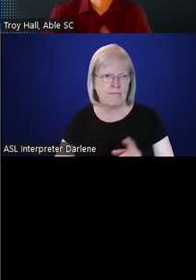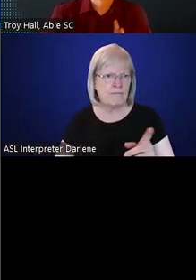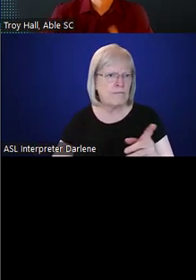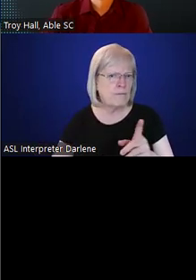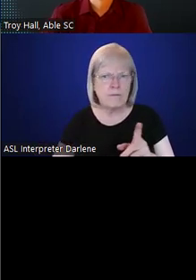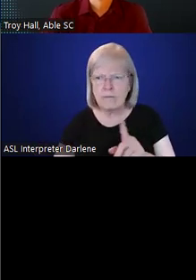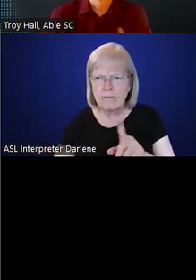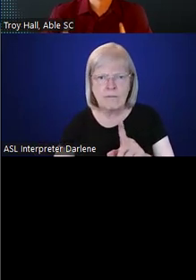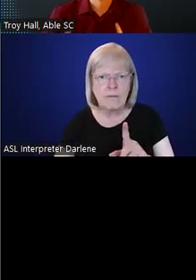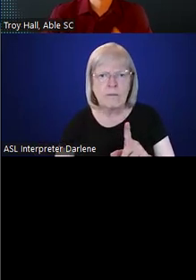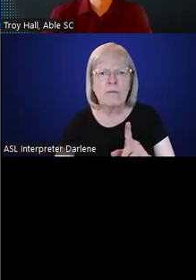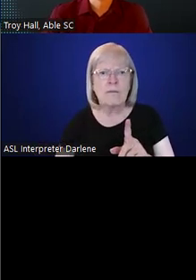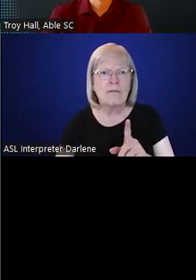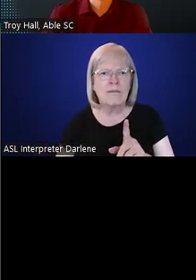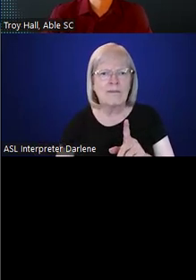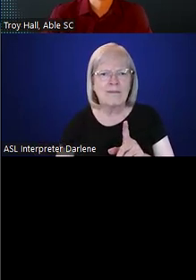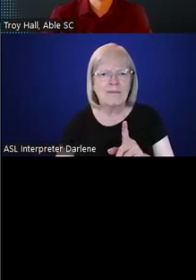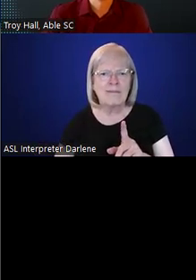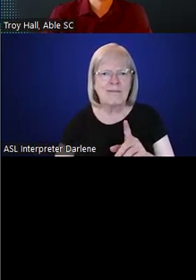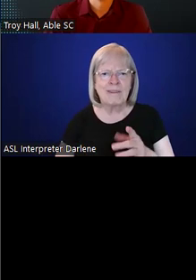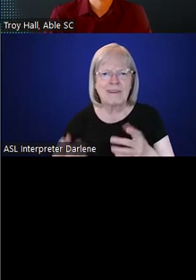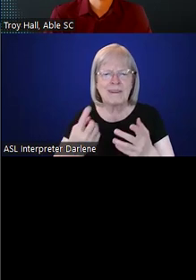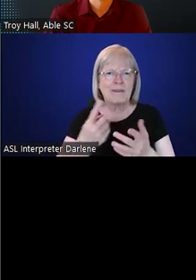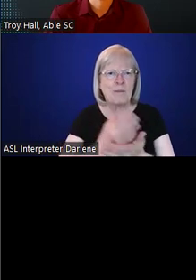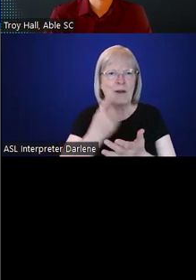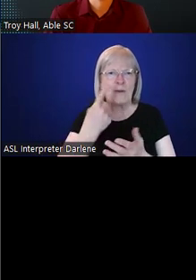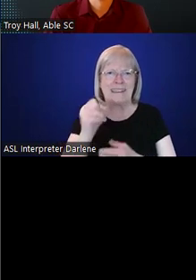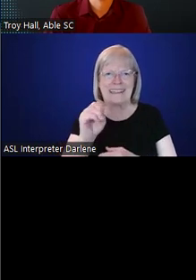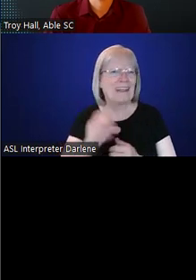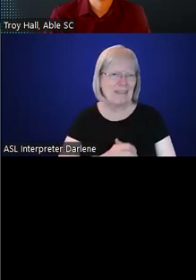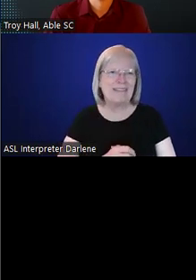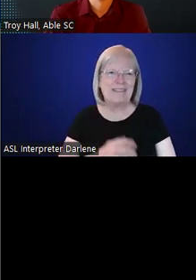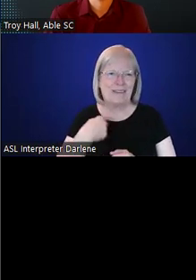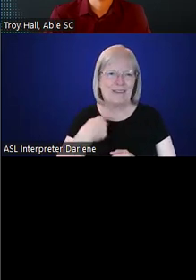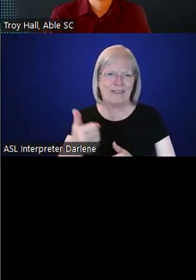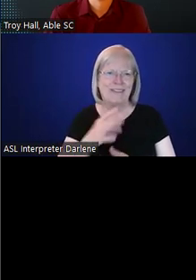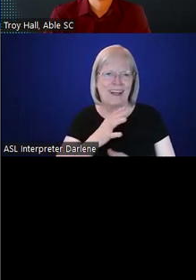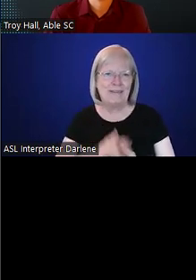Okay, great. The interpreter paused for 1 sec, so I wanted to make sure we're good.